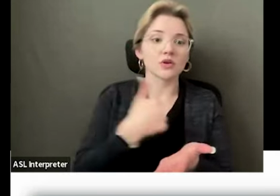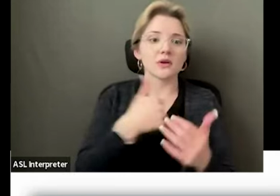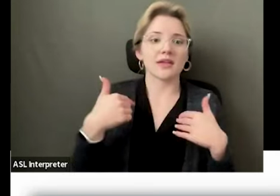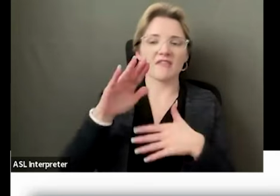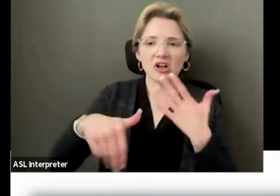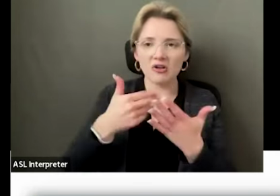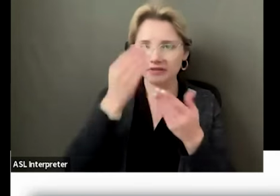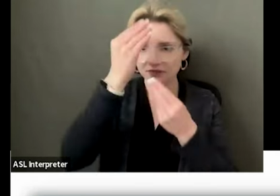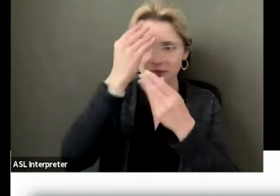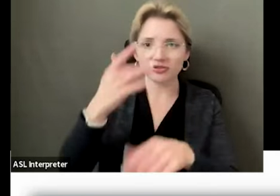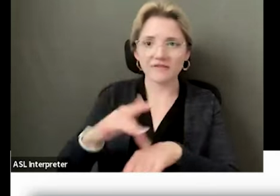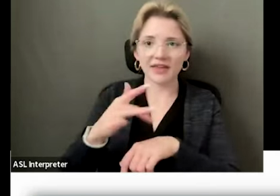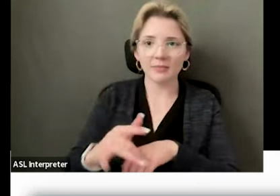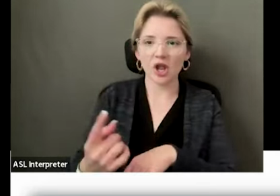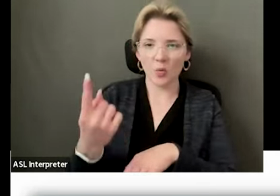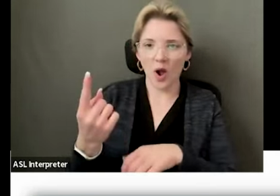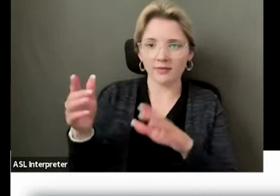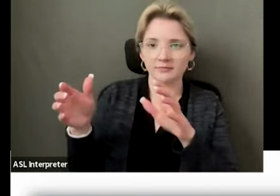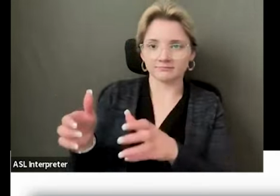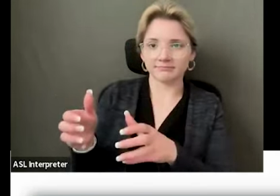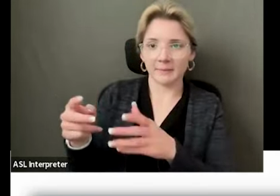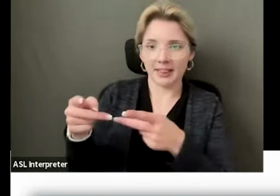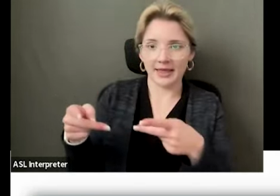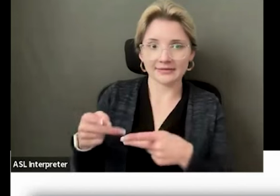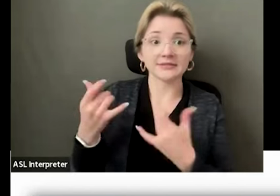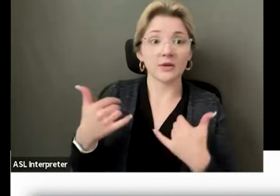easily accessible. So there's now a website on